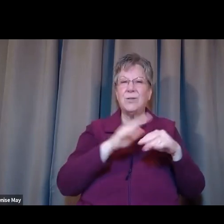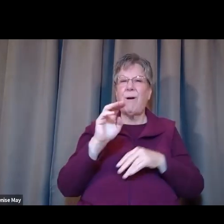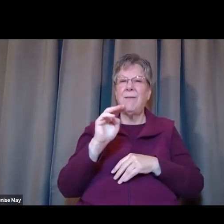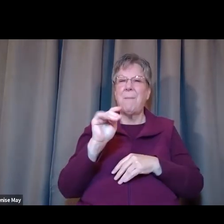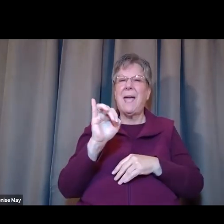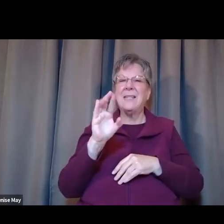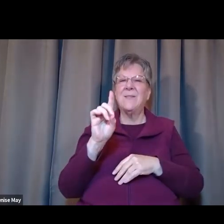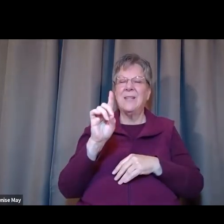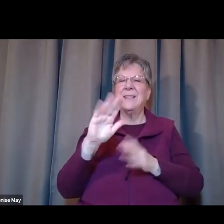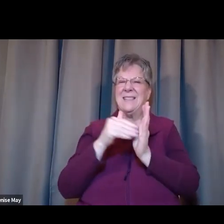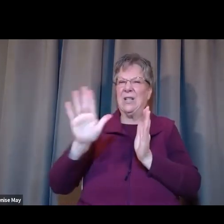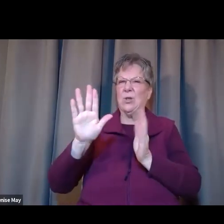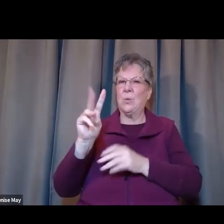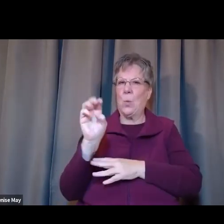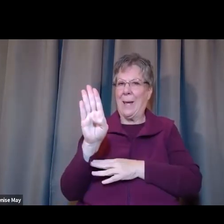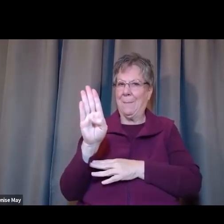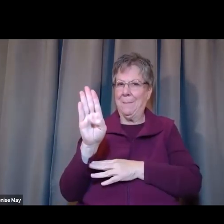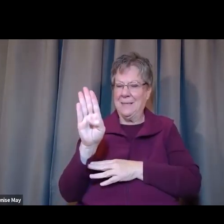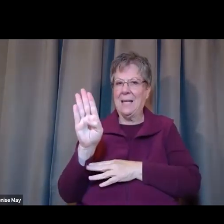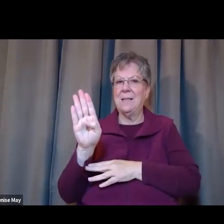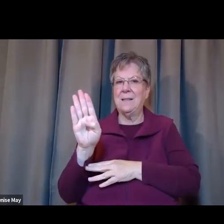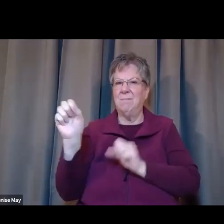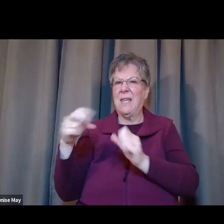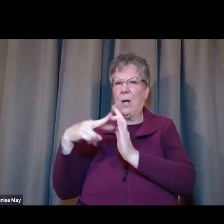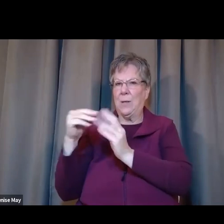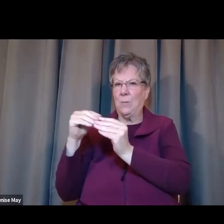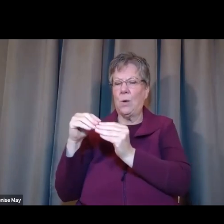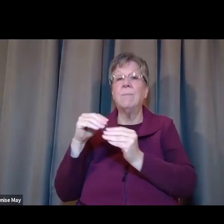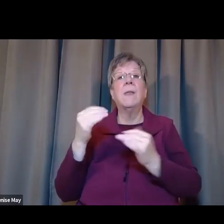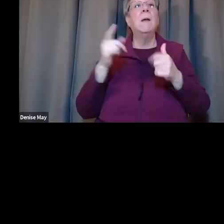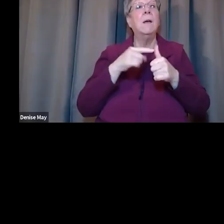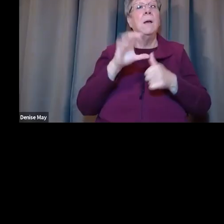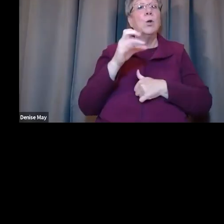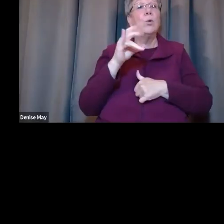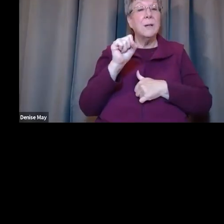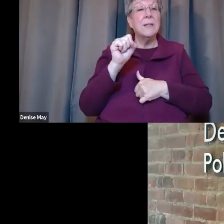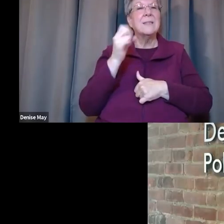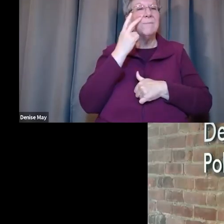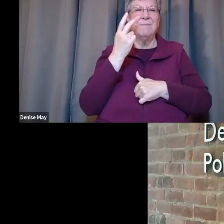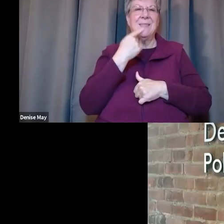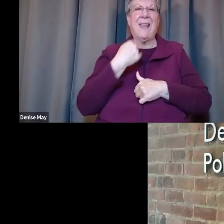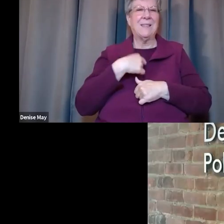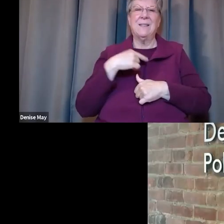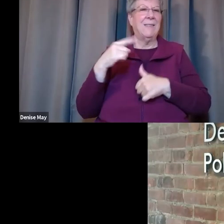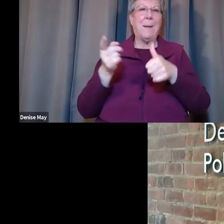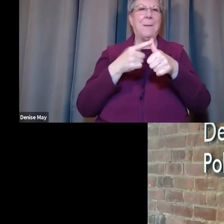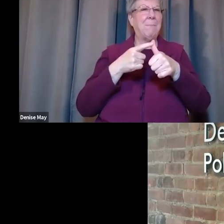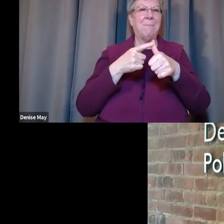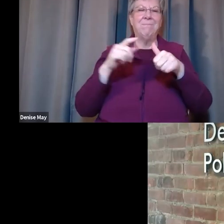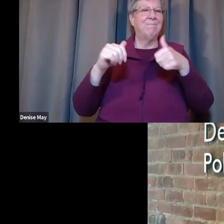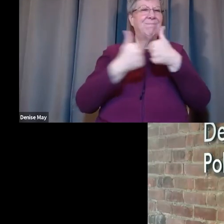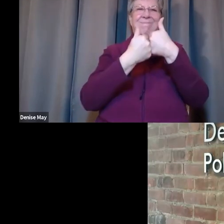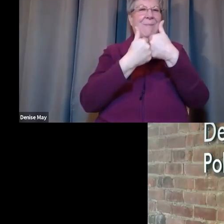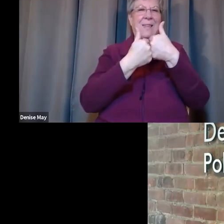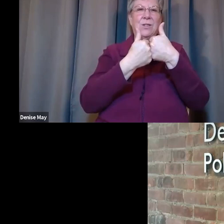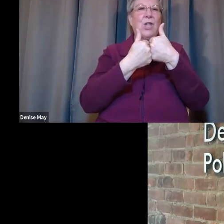Center's website. So, Chris, can you start us off with what you see as the major challenges you see to voting rights under the Constitution?